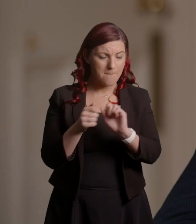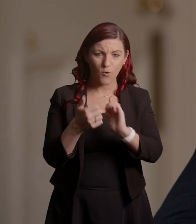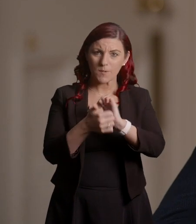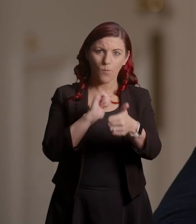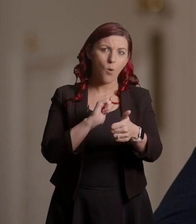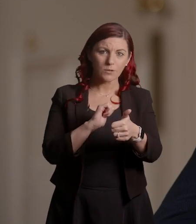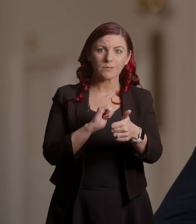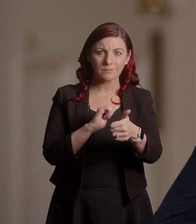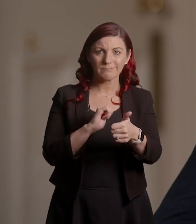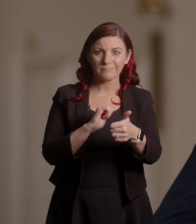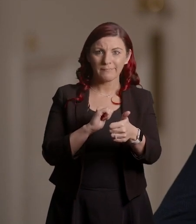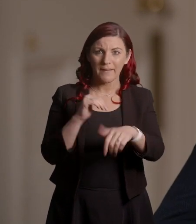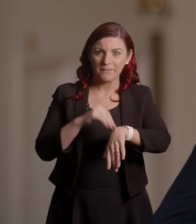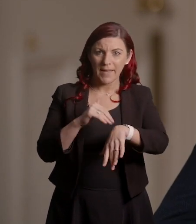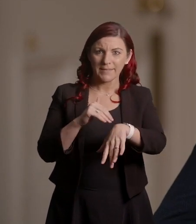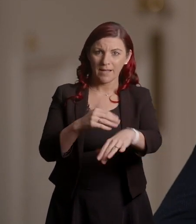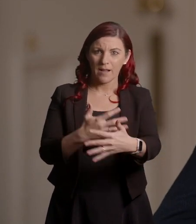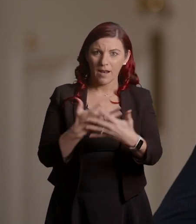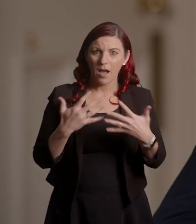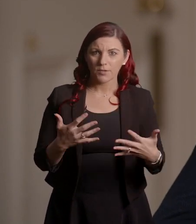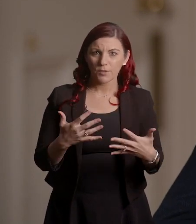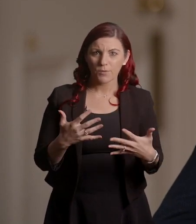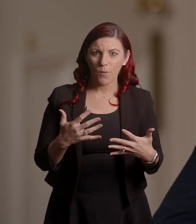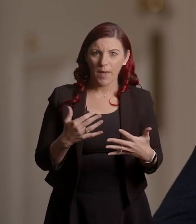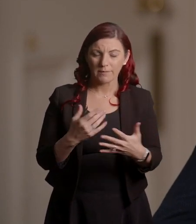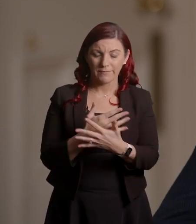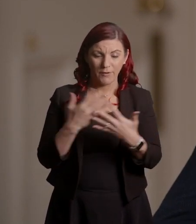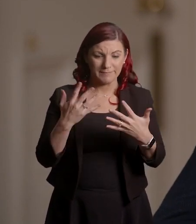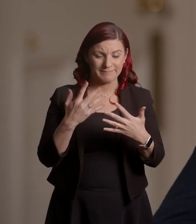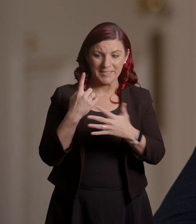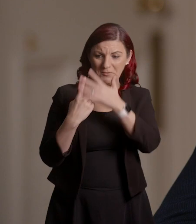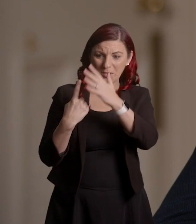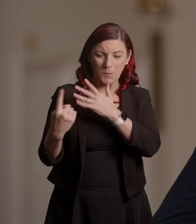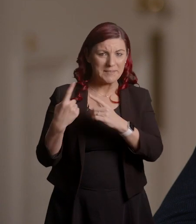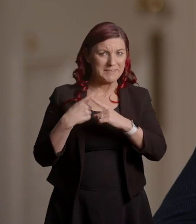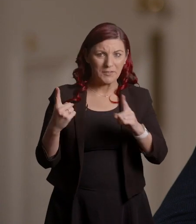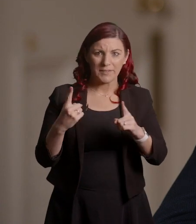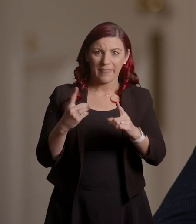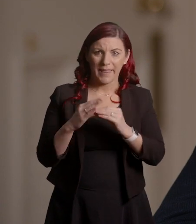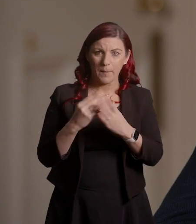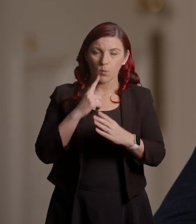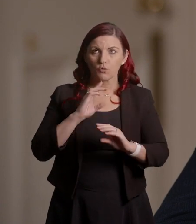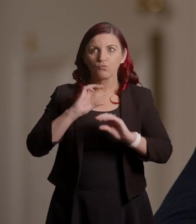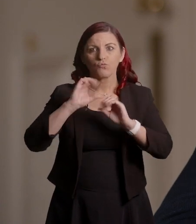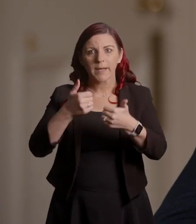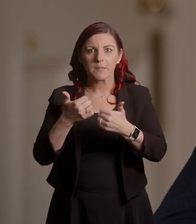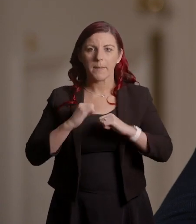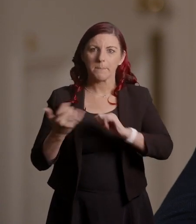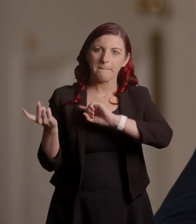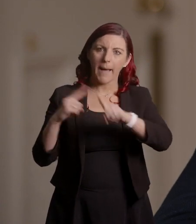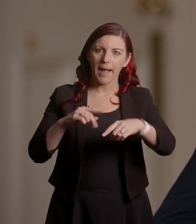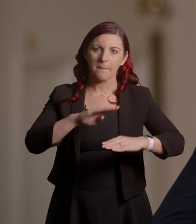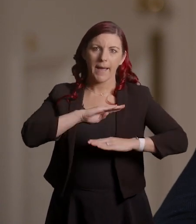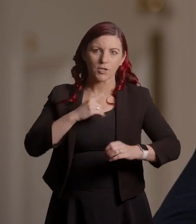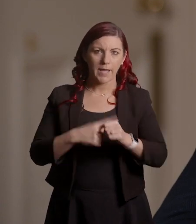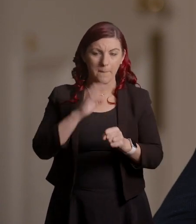equally, you know, it was again that sort of unique set of circumstances, but it was great to get the games back on, you know.